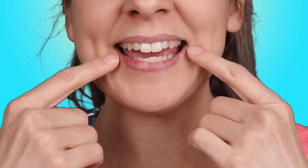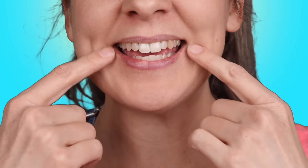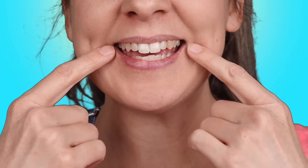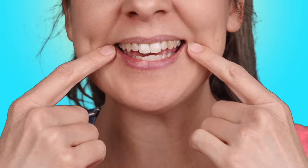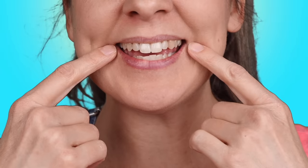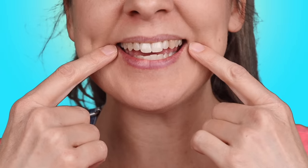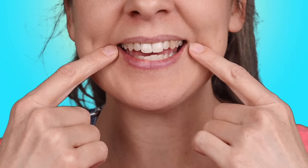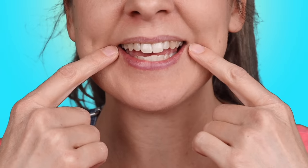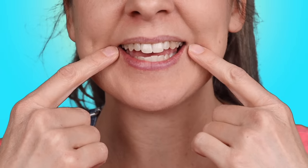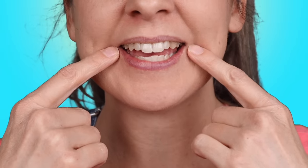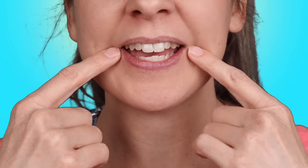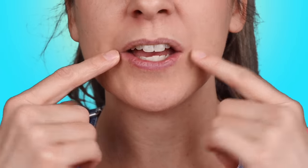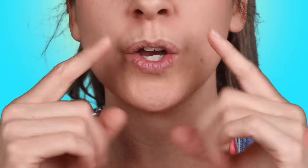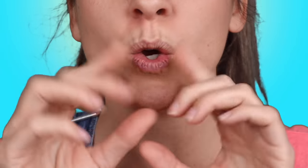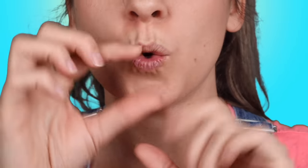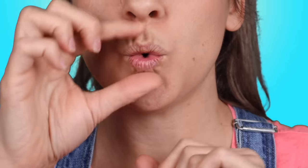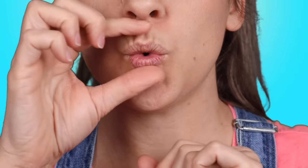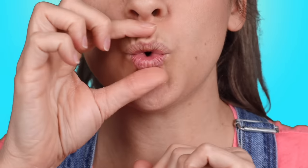I